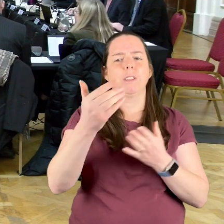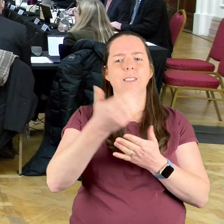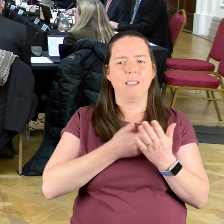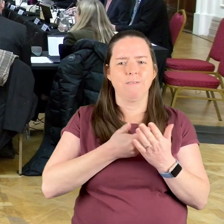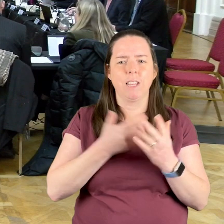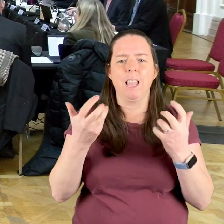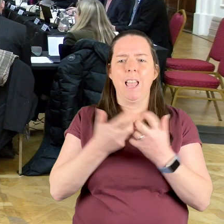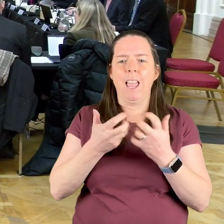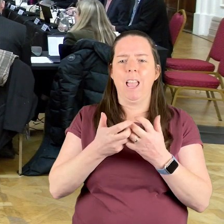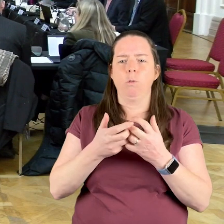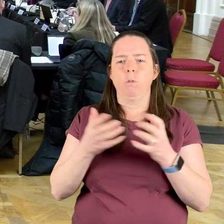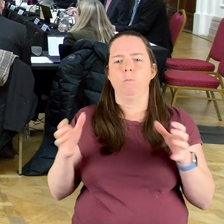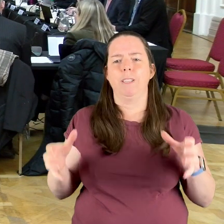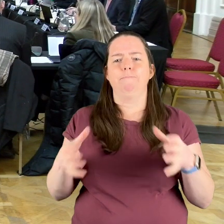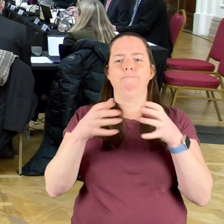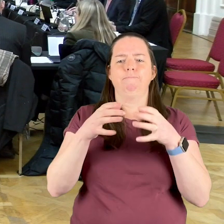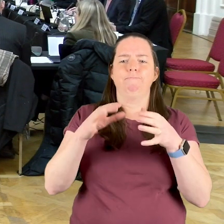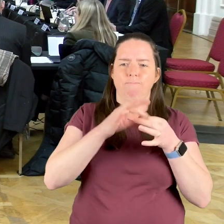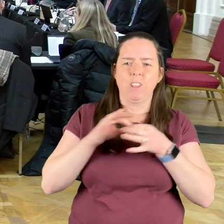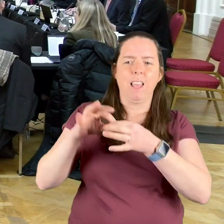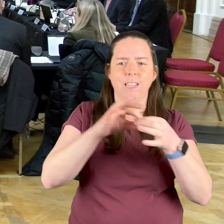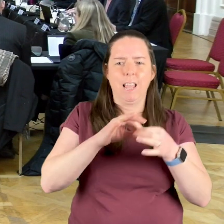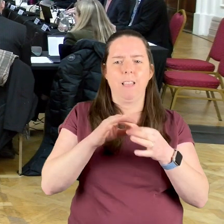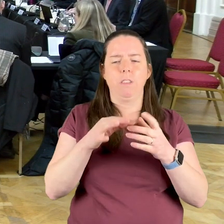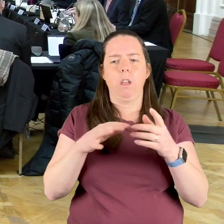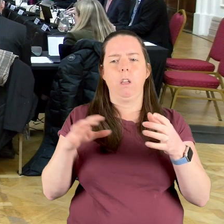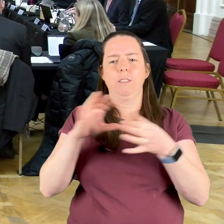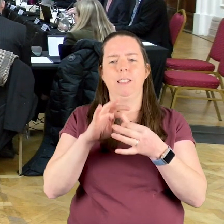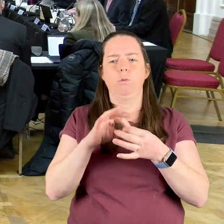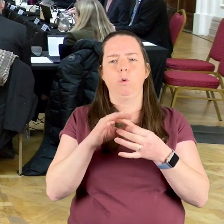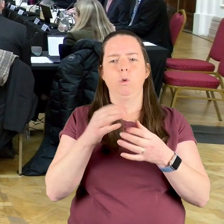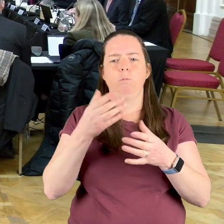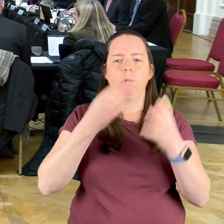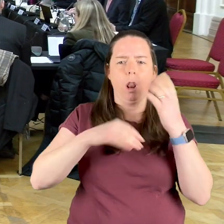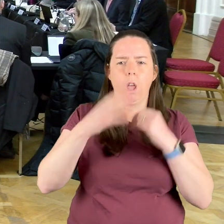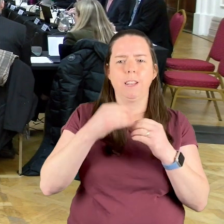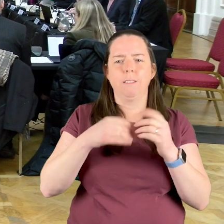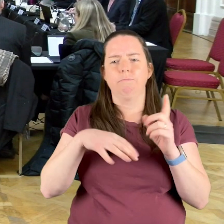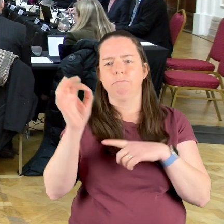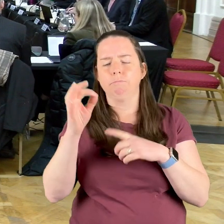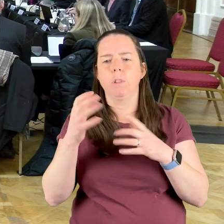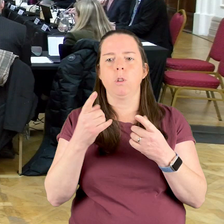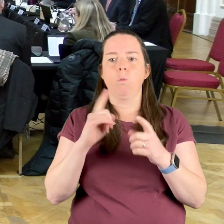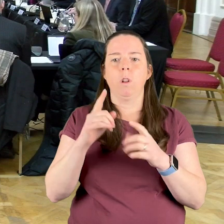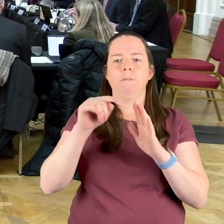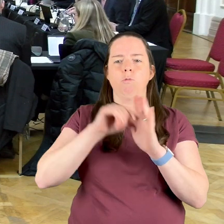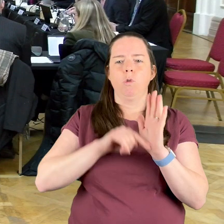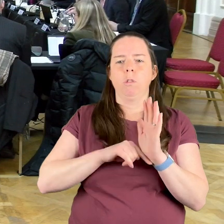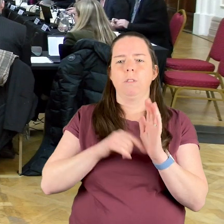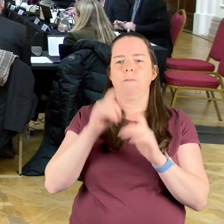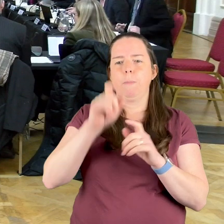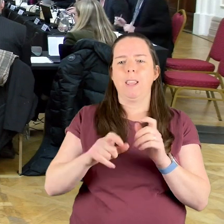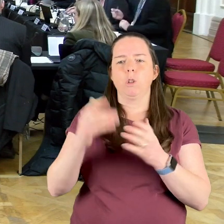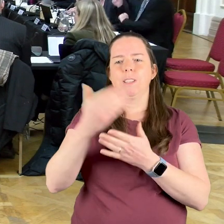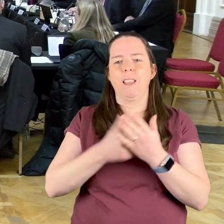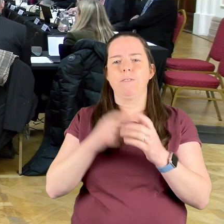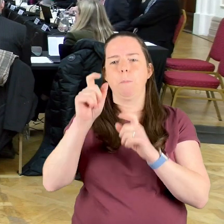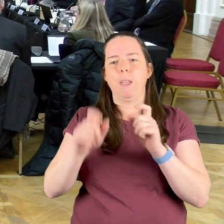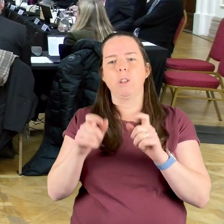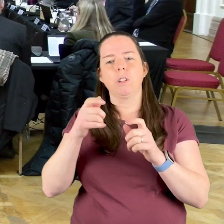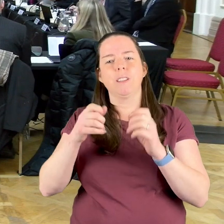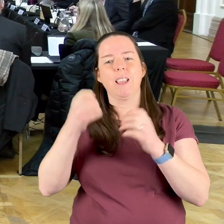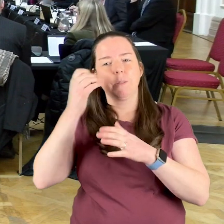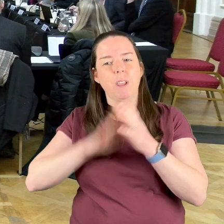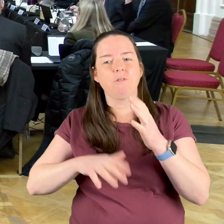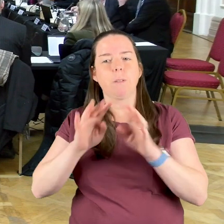that together in terms of improving and learning across the piece? So that's one of the roles of the patient safety and